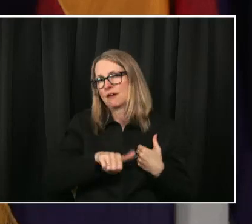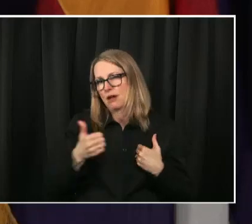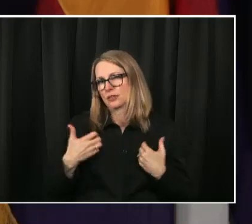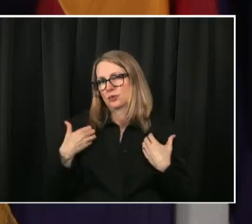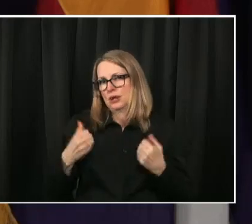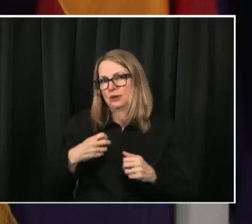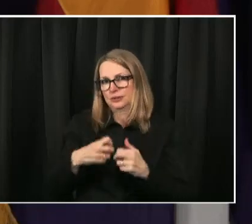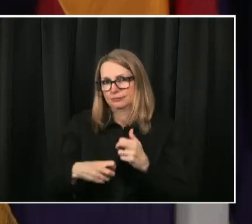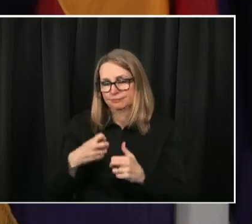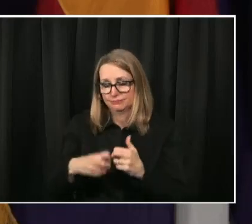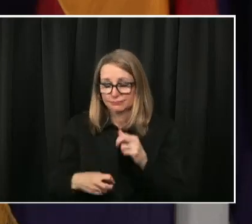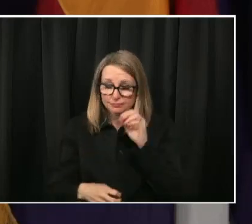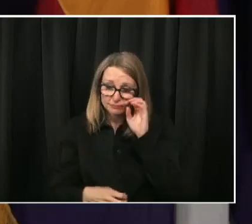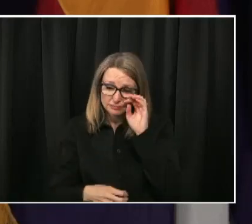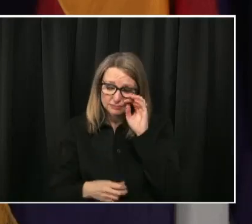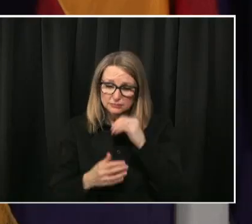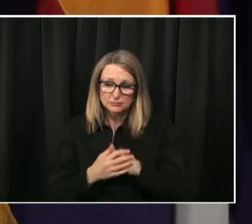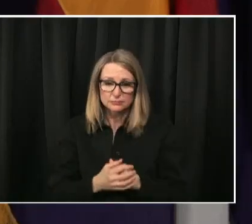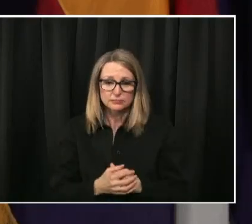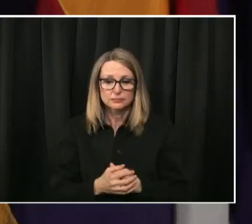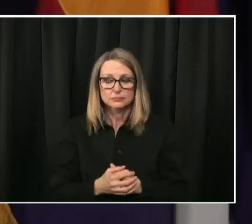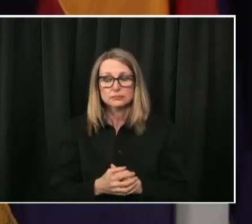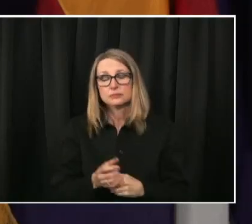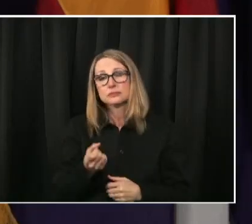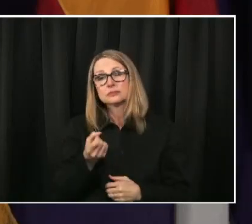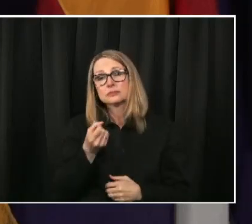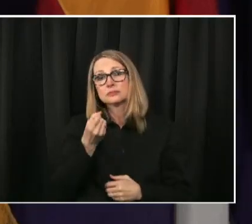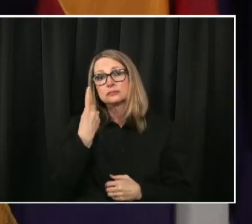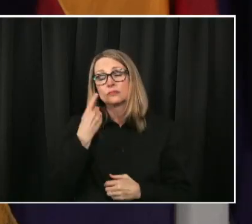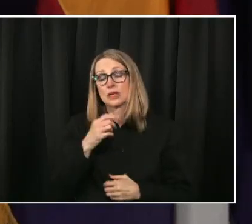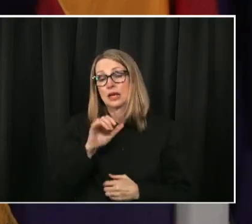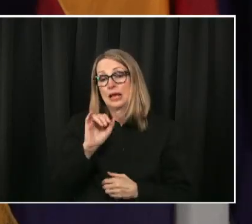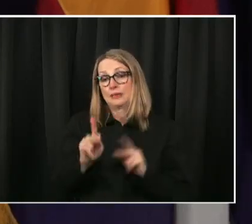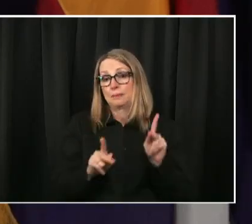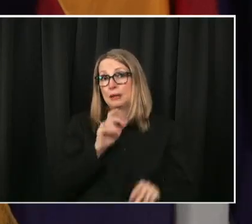We are now at 77% of people aged 70